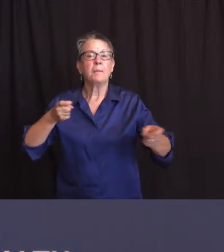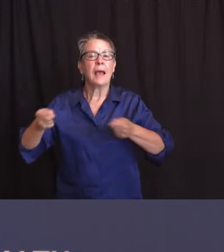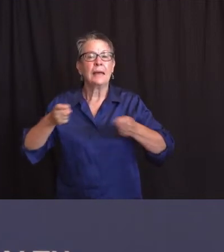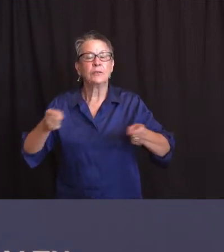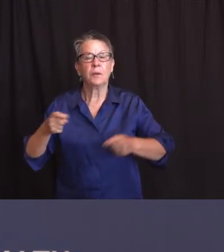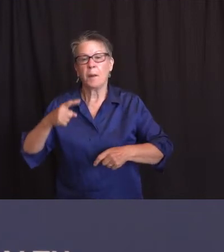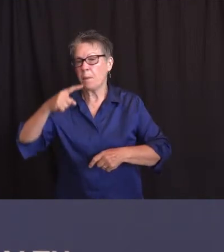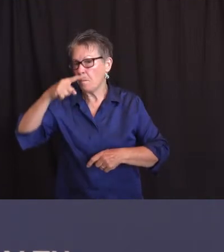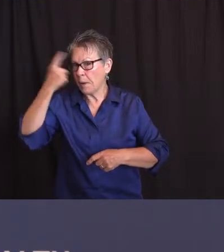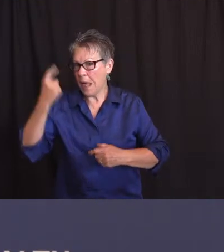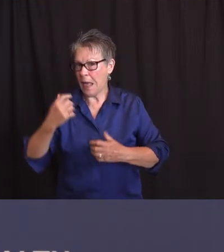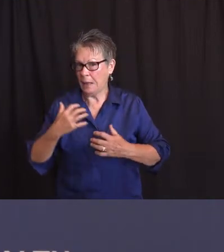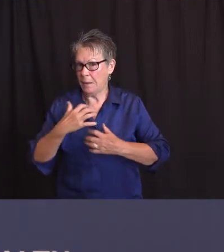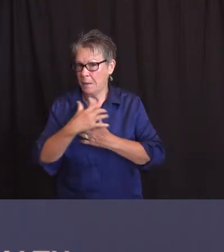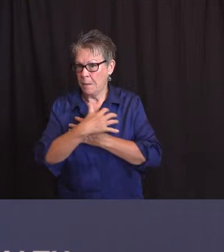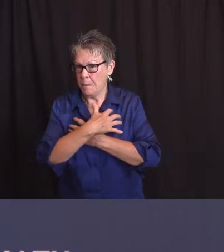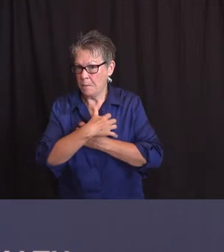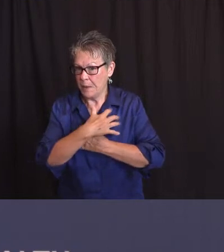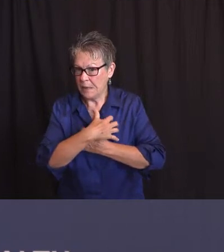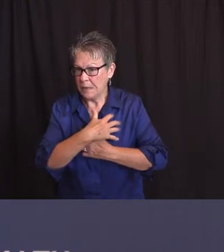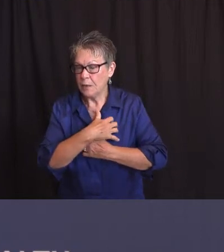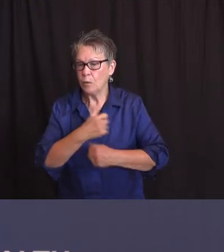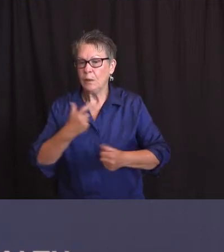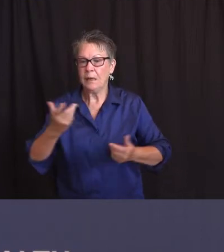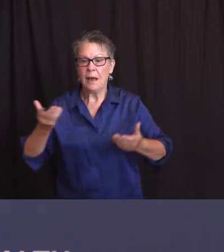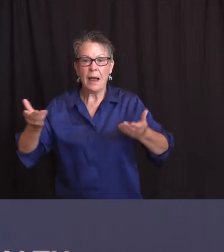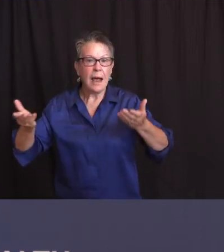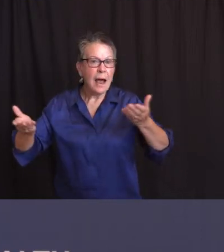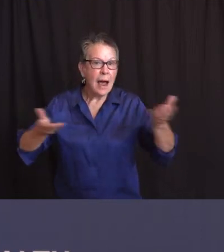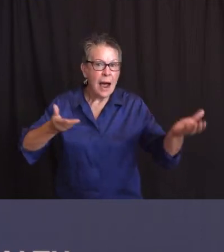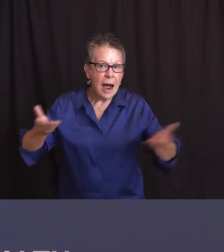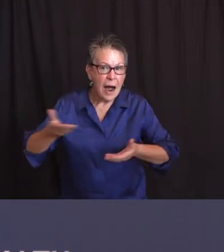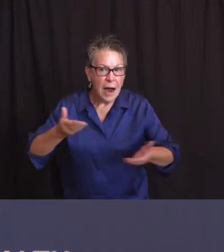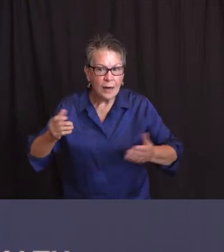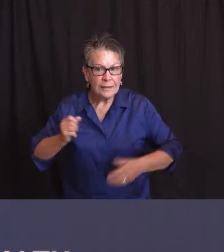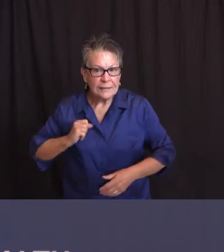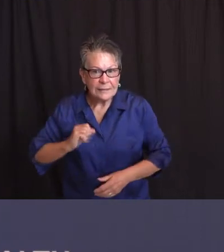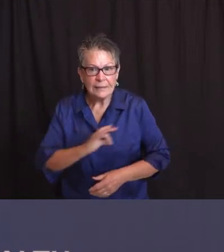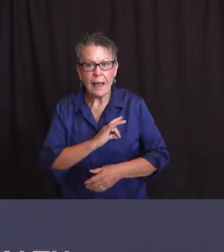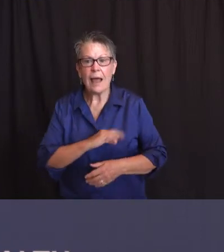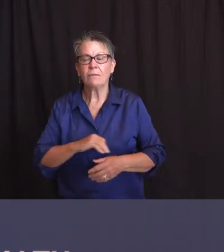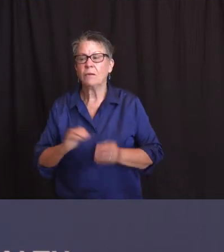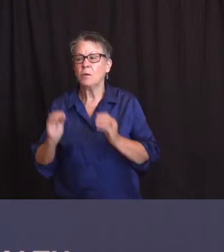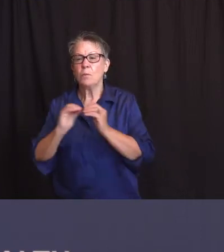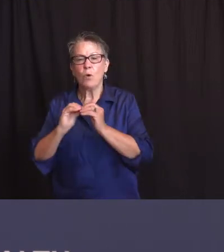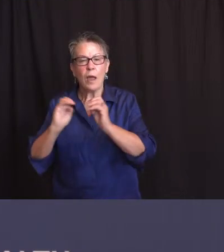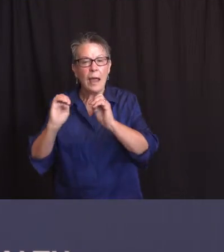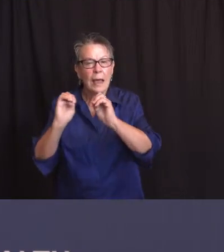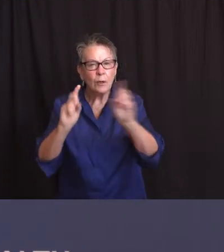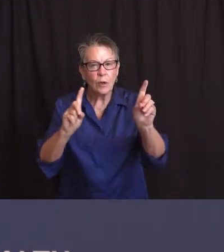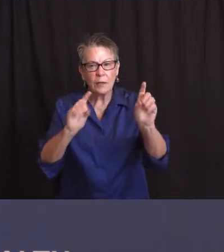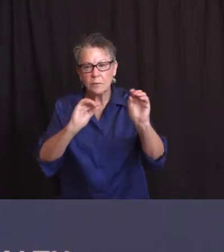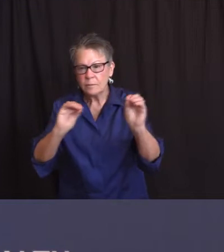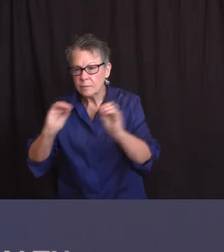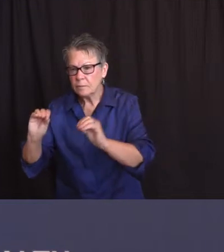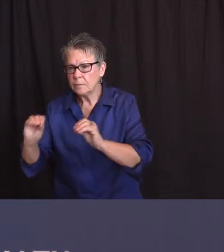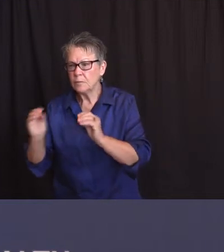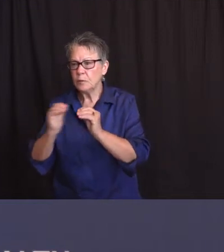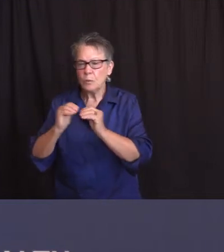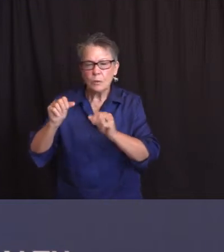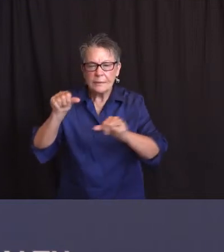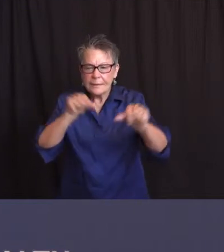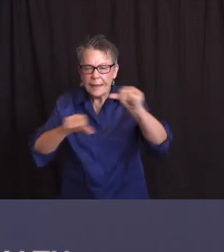education to more science associated with this. So when I say hiring more folks, I mean